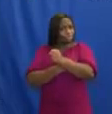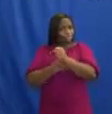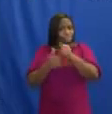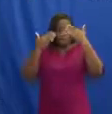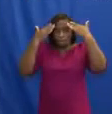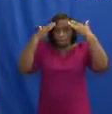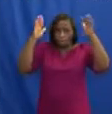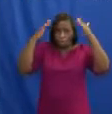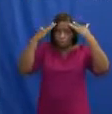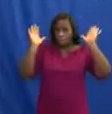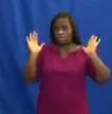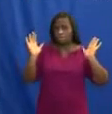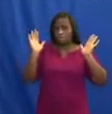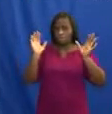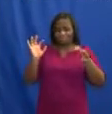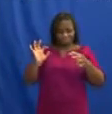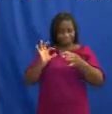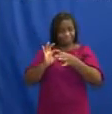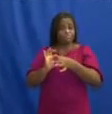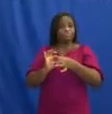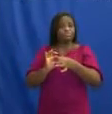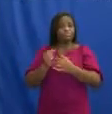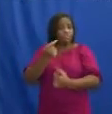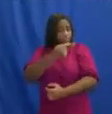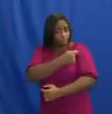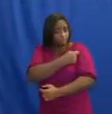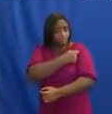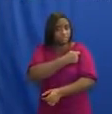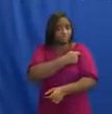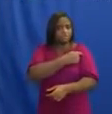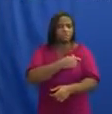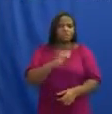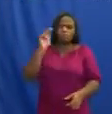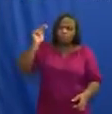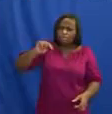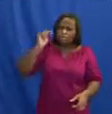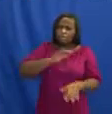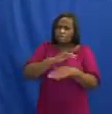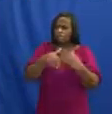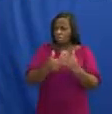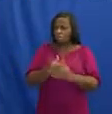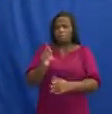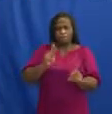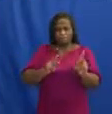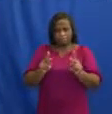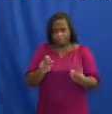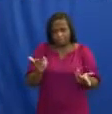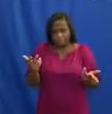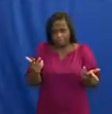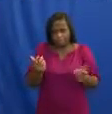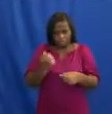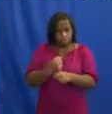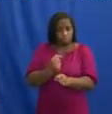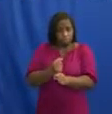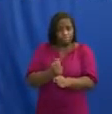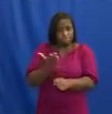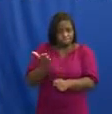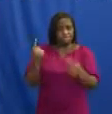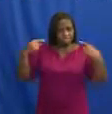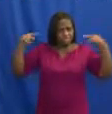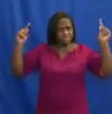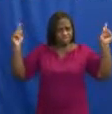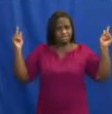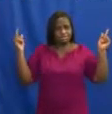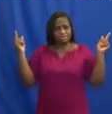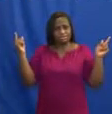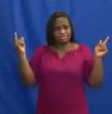campaign associated with the exercise. We need all hands on deck to make this a